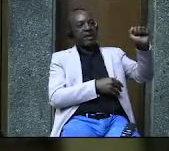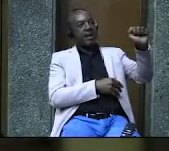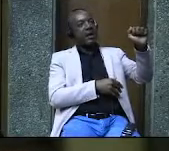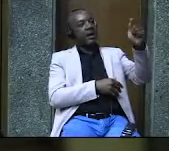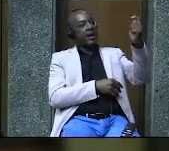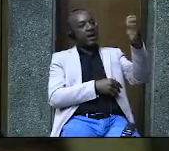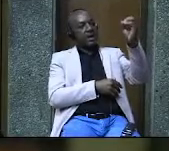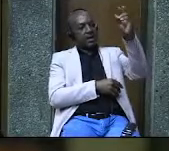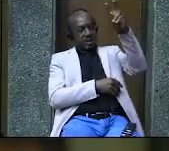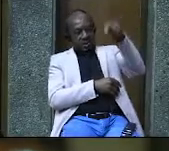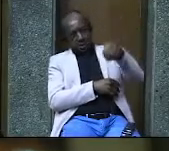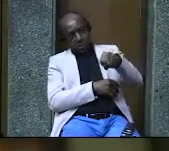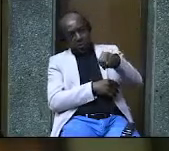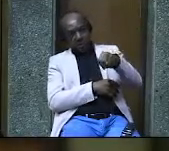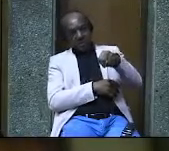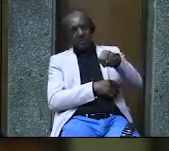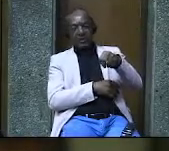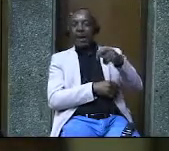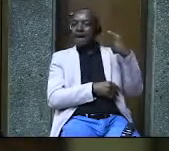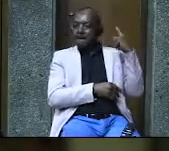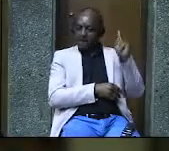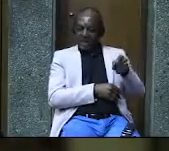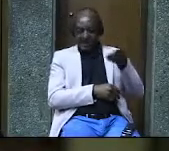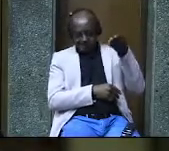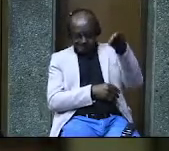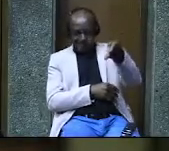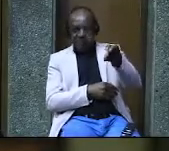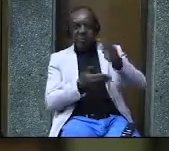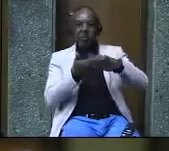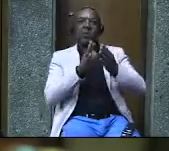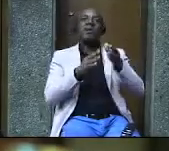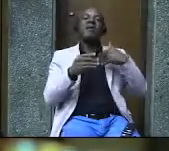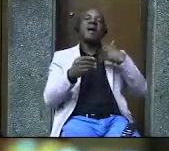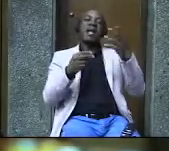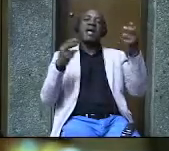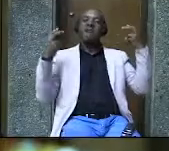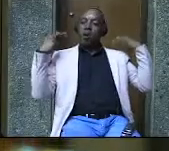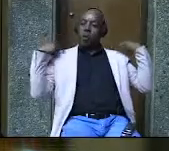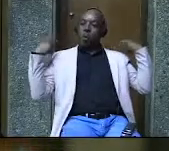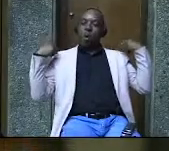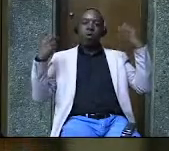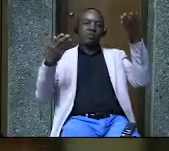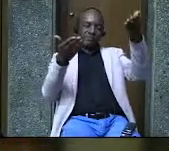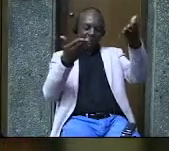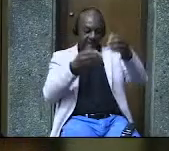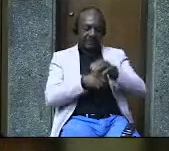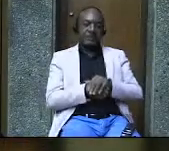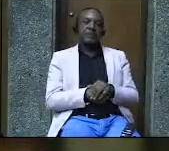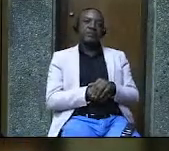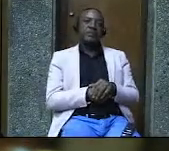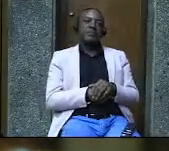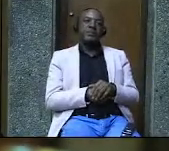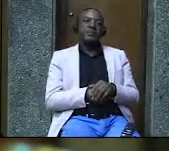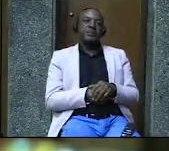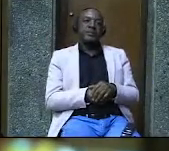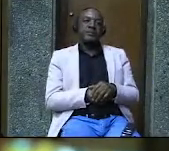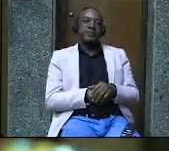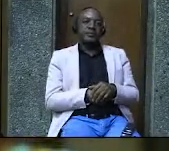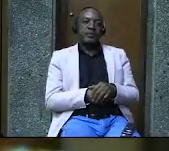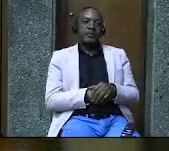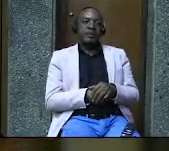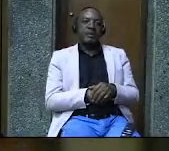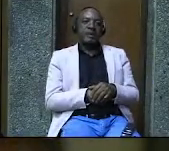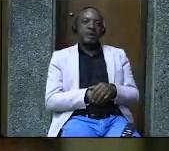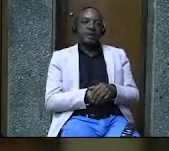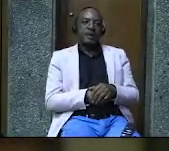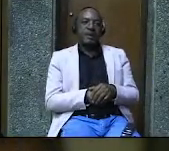yale inhlangano ake yize lapha e-Everton. Sinehholo lapha emafatsane. Ke sizo-address indaba